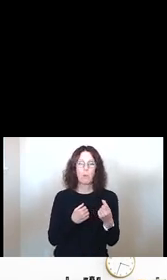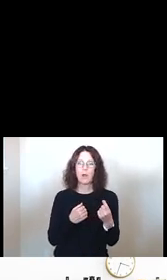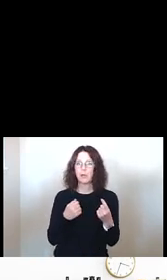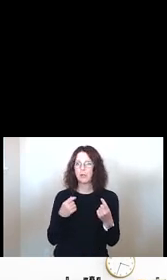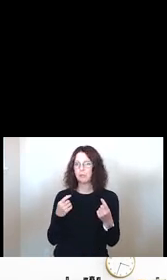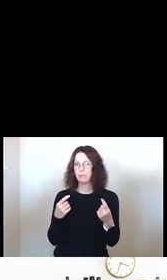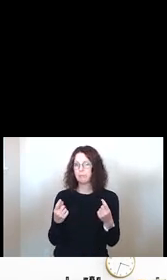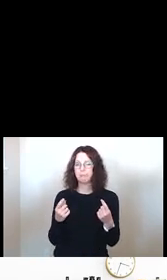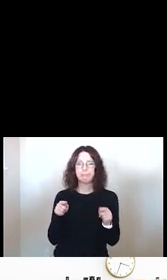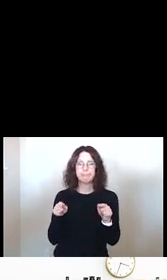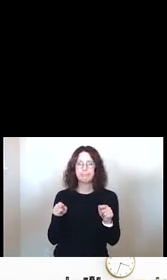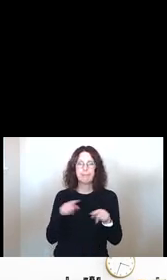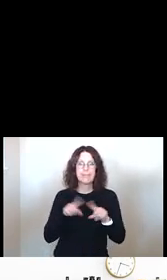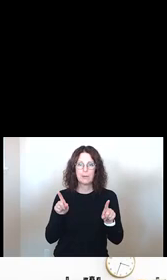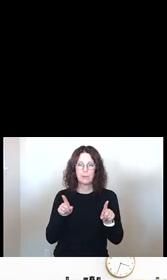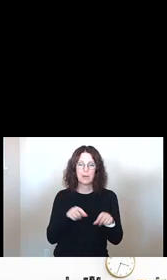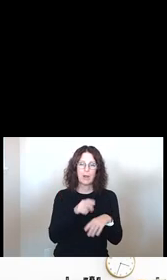do the honors advanced